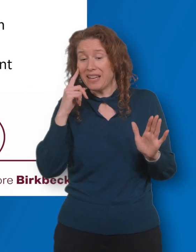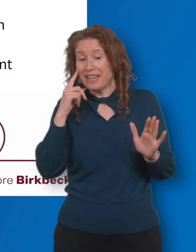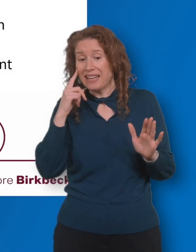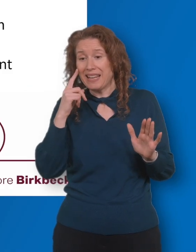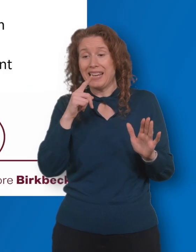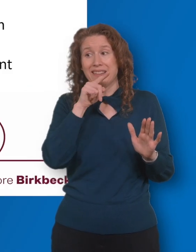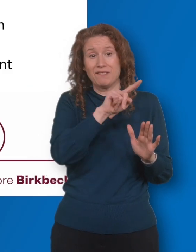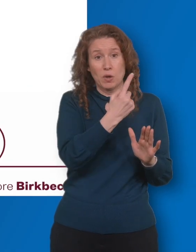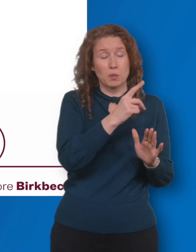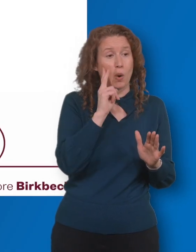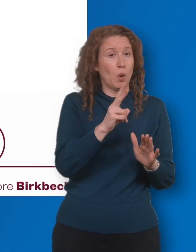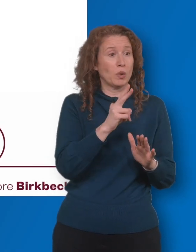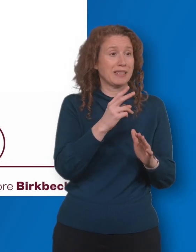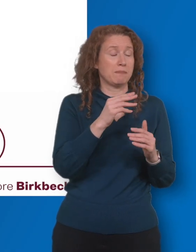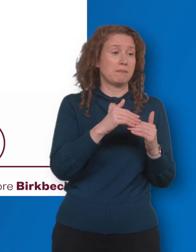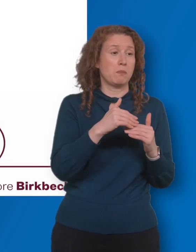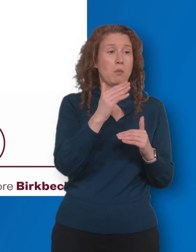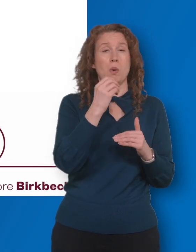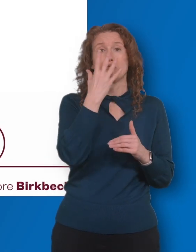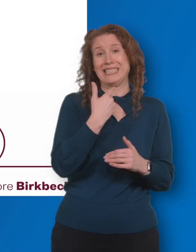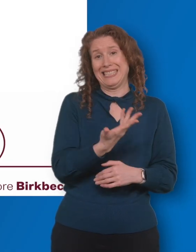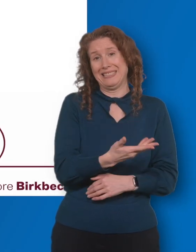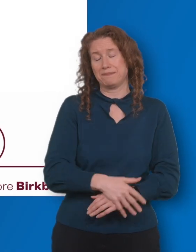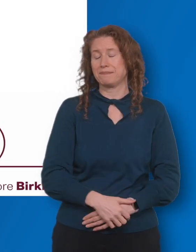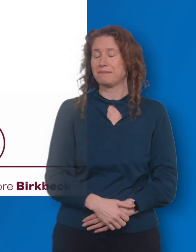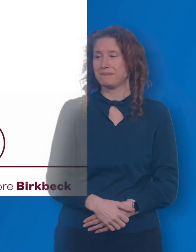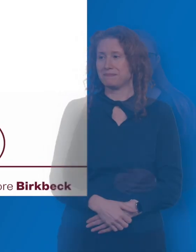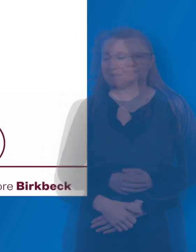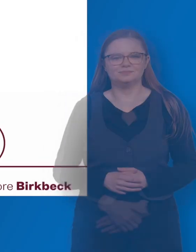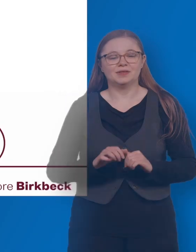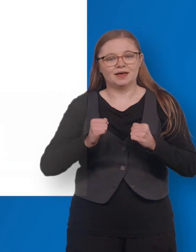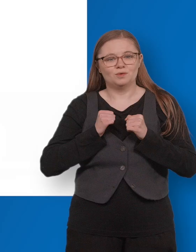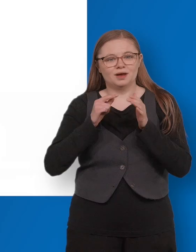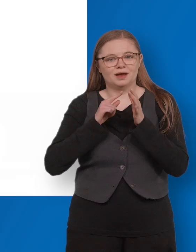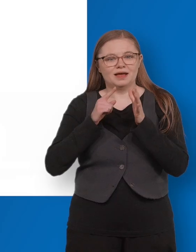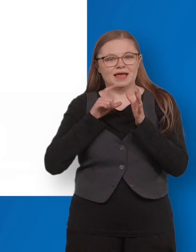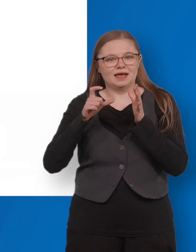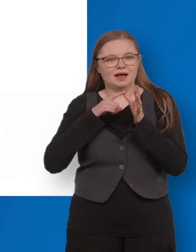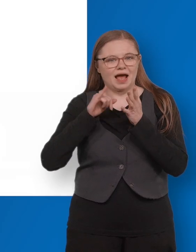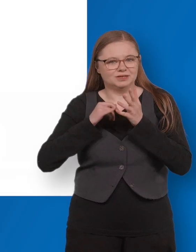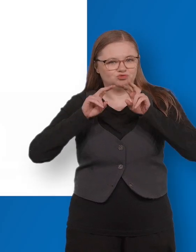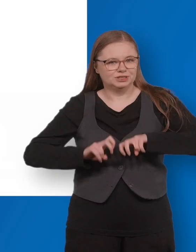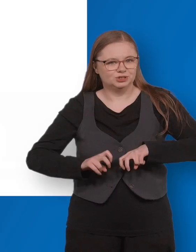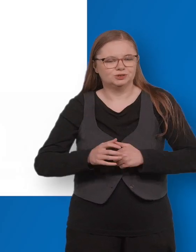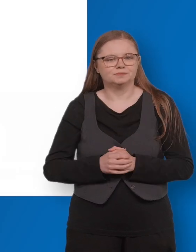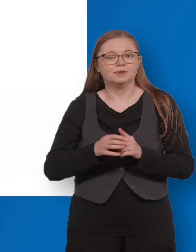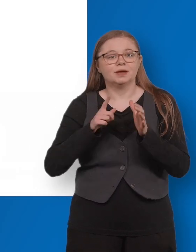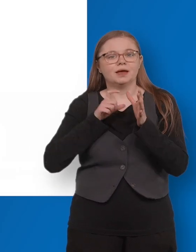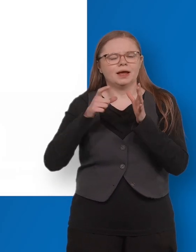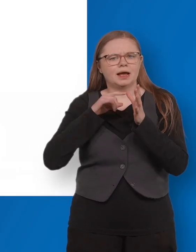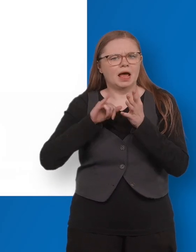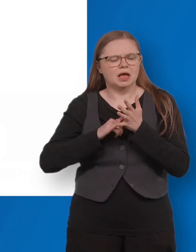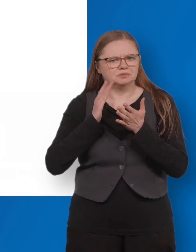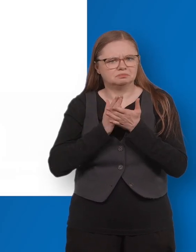pretty. Our Acas research. So Acas are kind of a government arm,